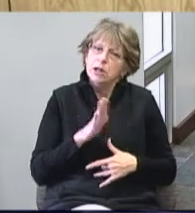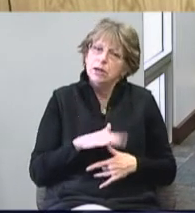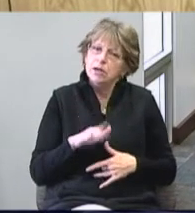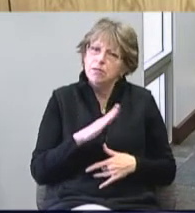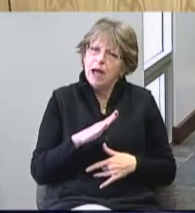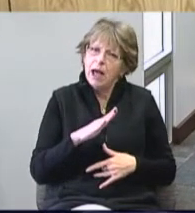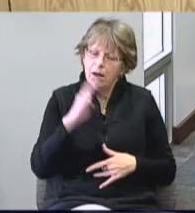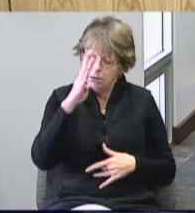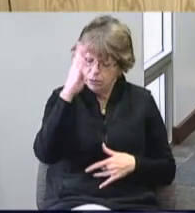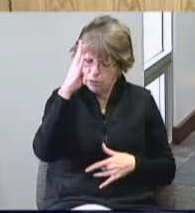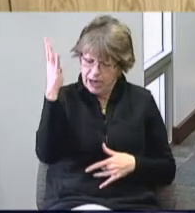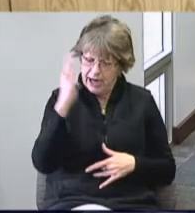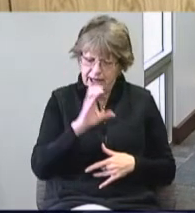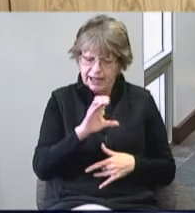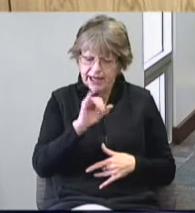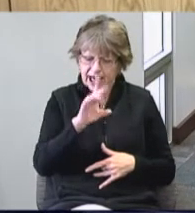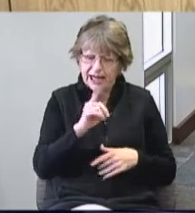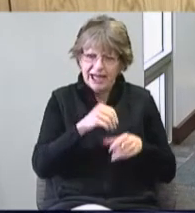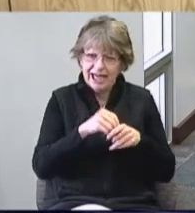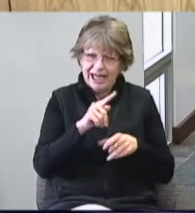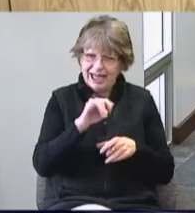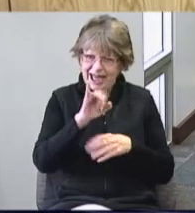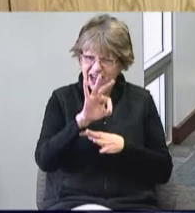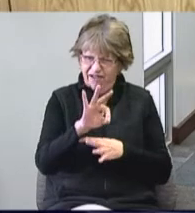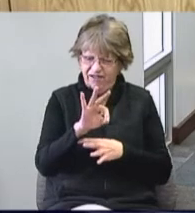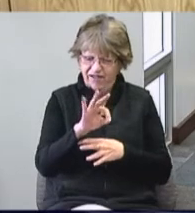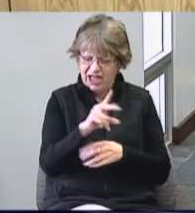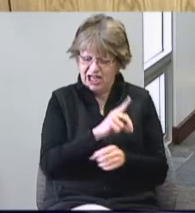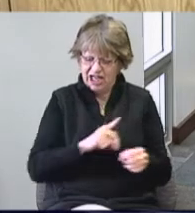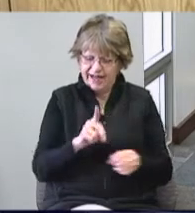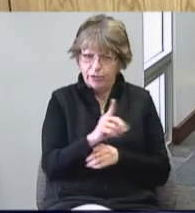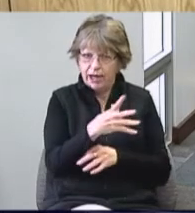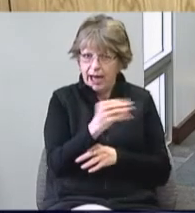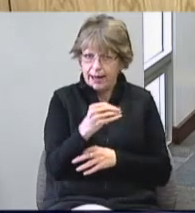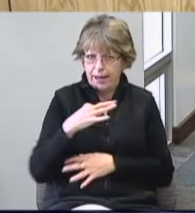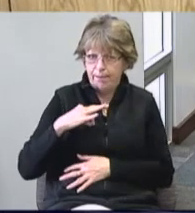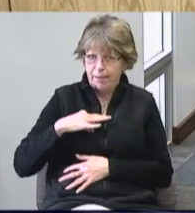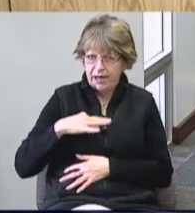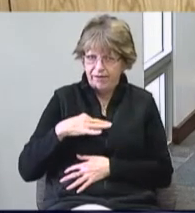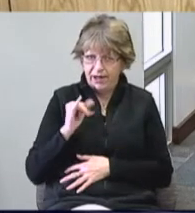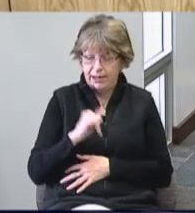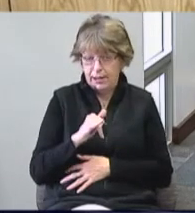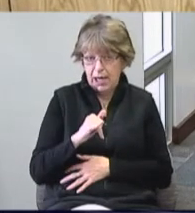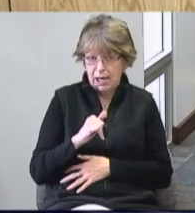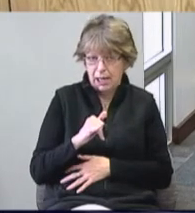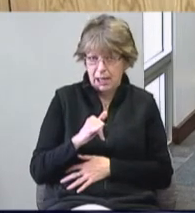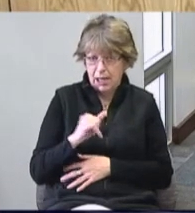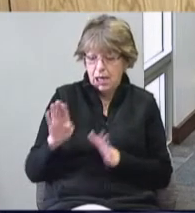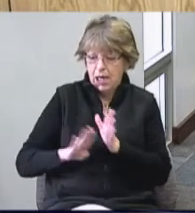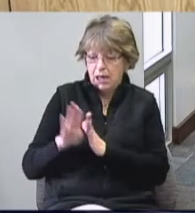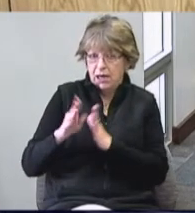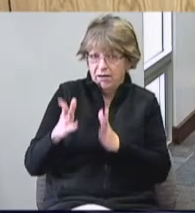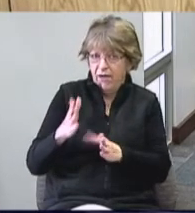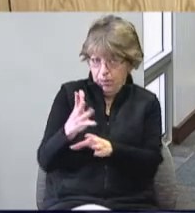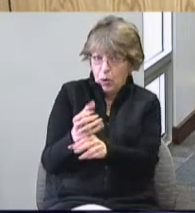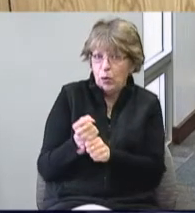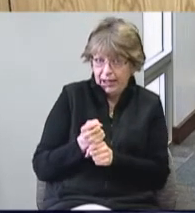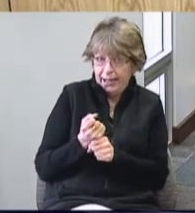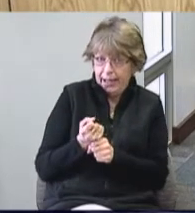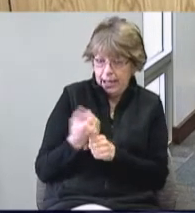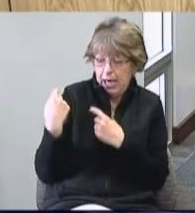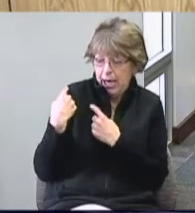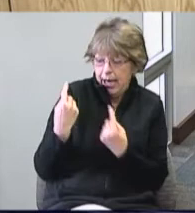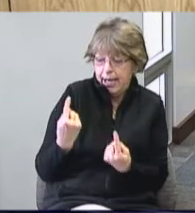creating the CID in the TIF district and the benefits that would be accrued by the developer of the mall. And since